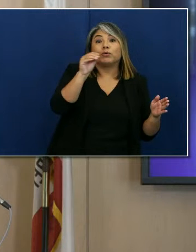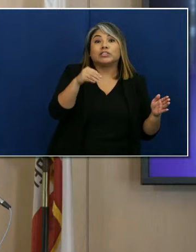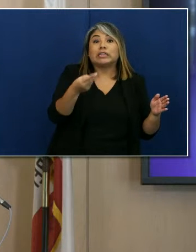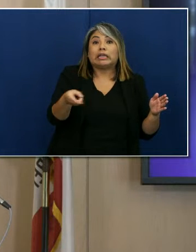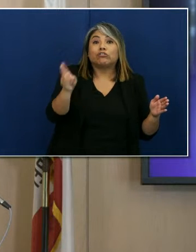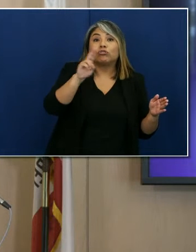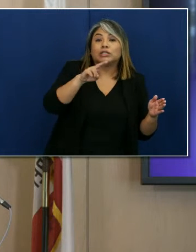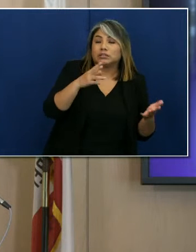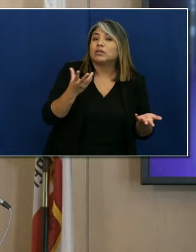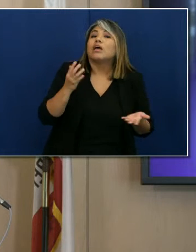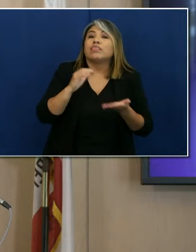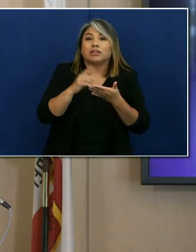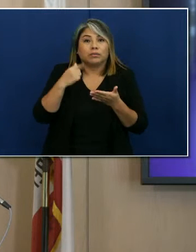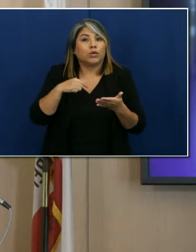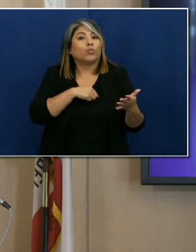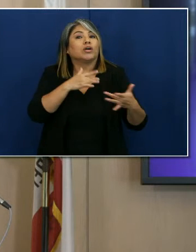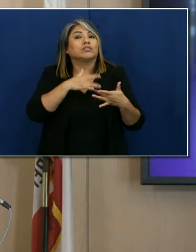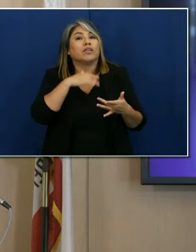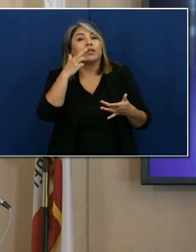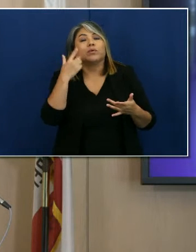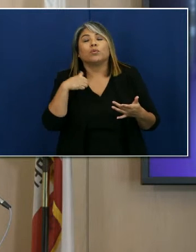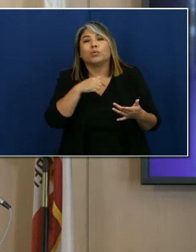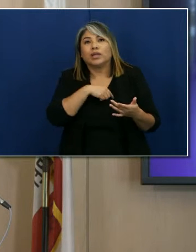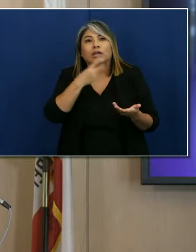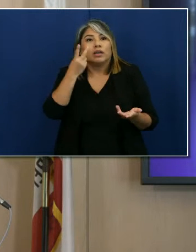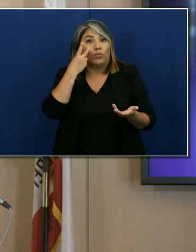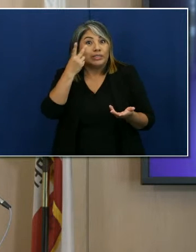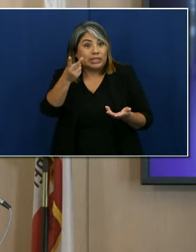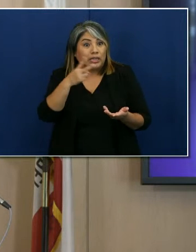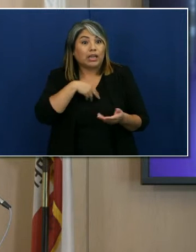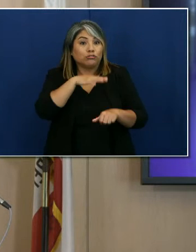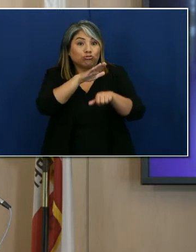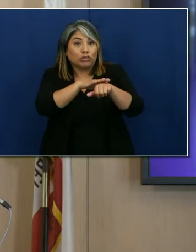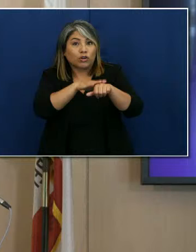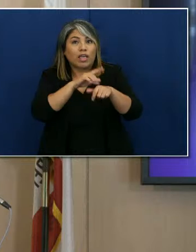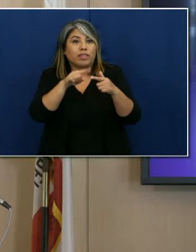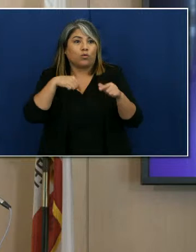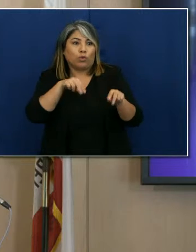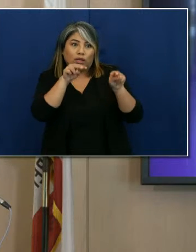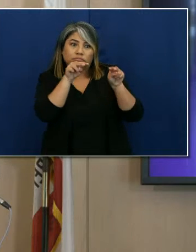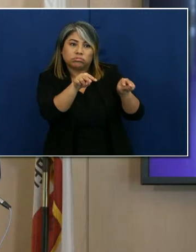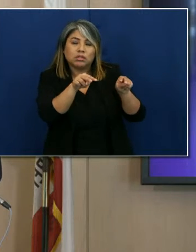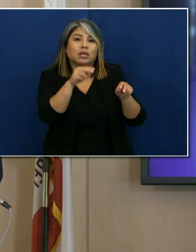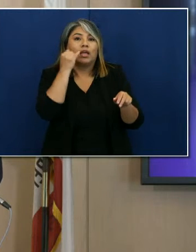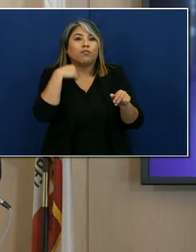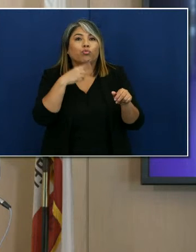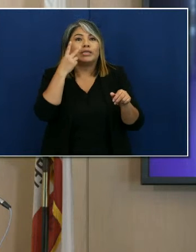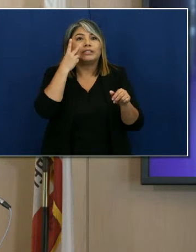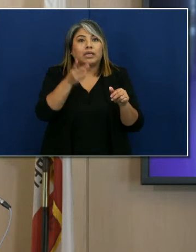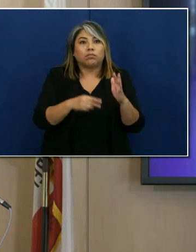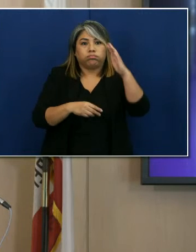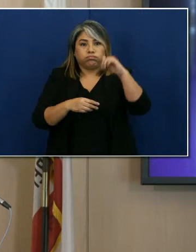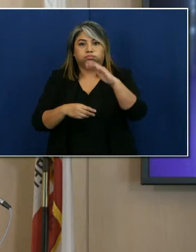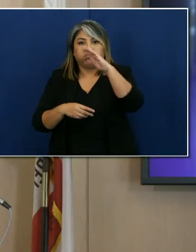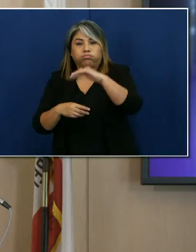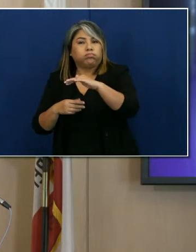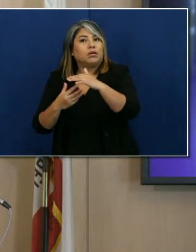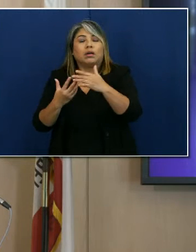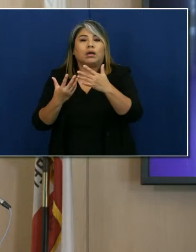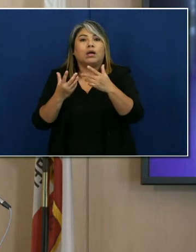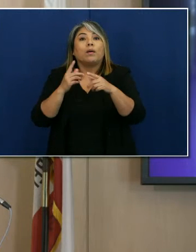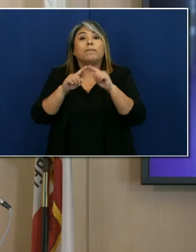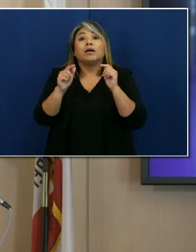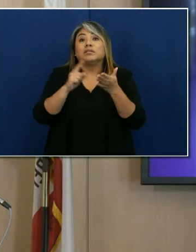that is something we're concerned with. That's why we have it there as a trigger, and we keep our eyes on it. And when we see fluctuations that go beyond